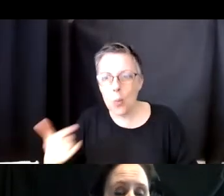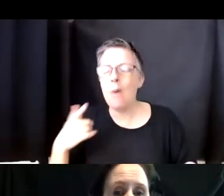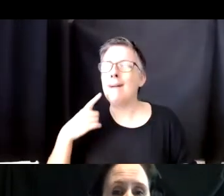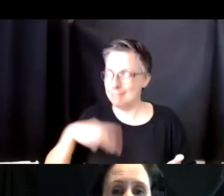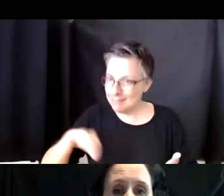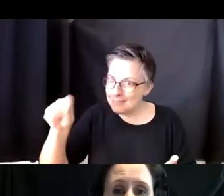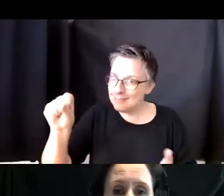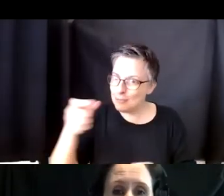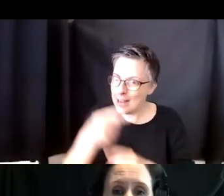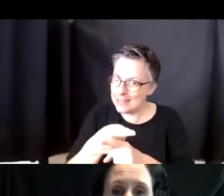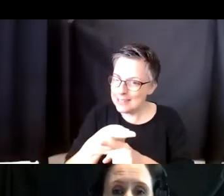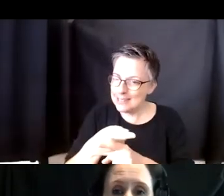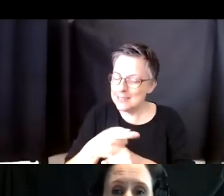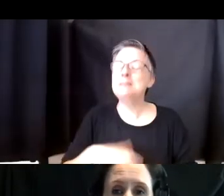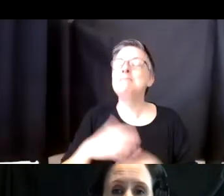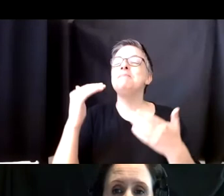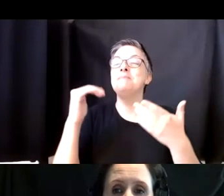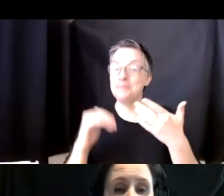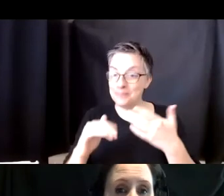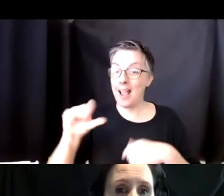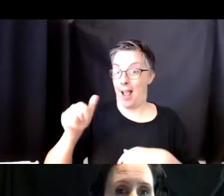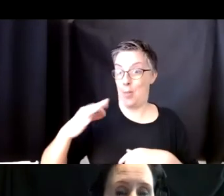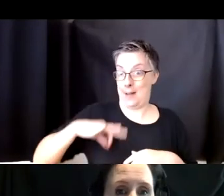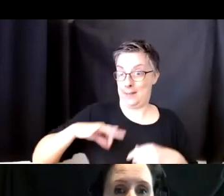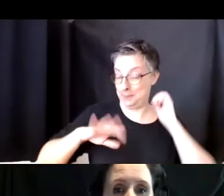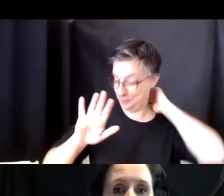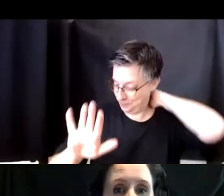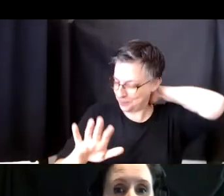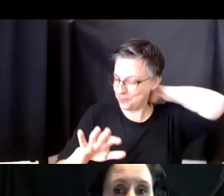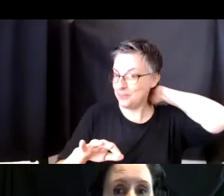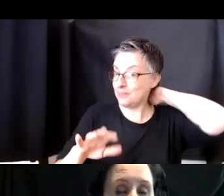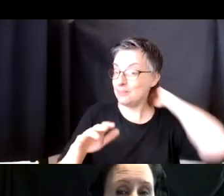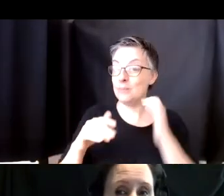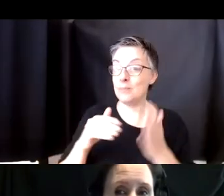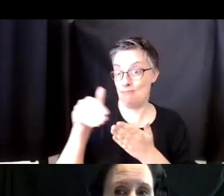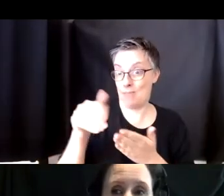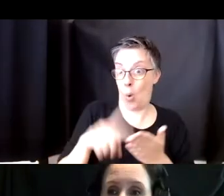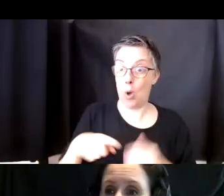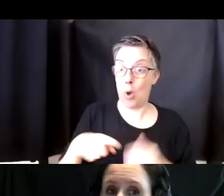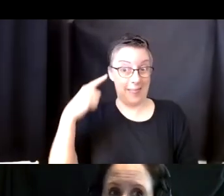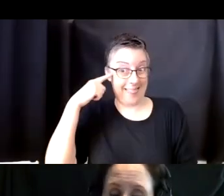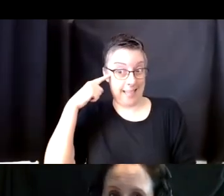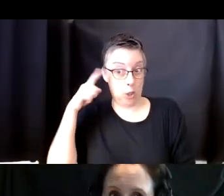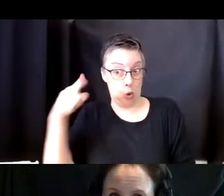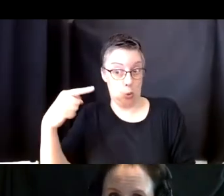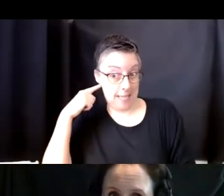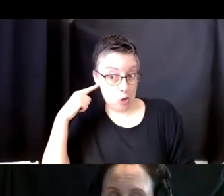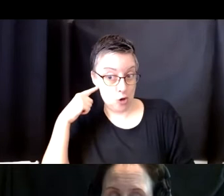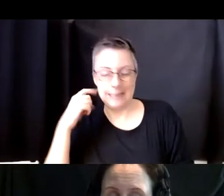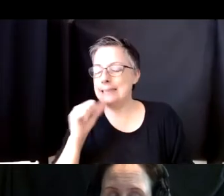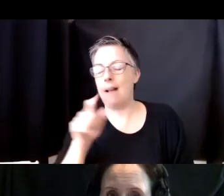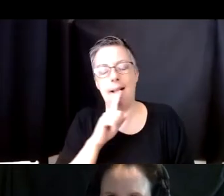Now here is another benefit. A lot of times what you think you hear is actually not what you